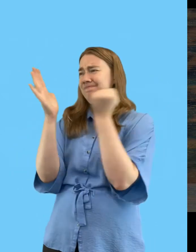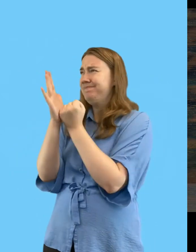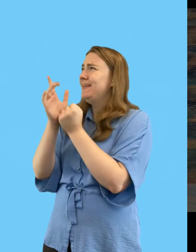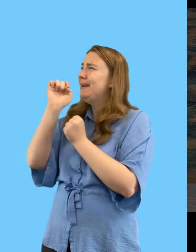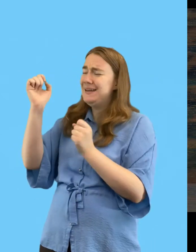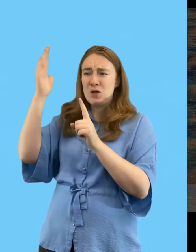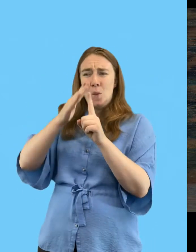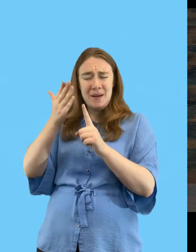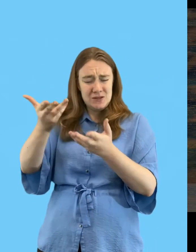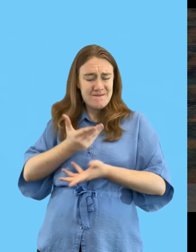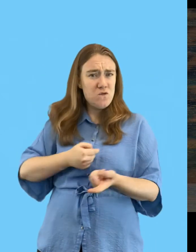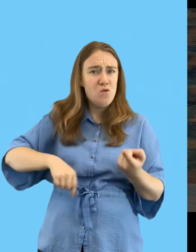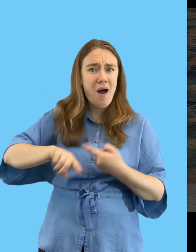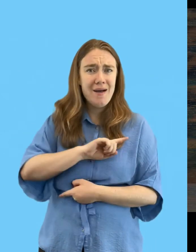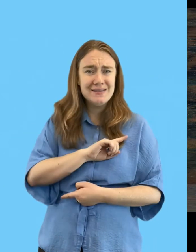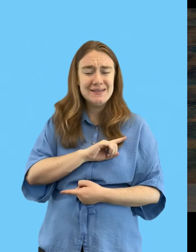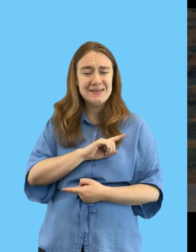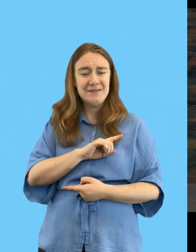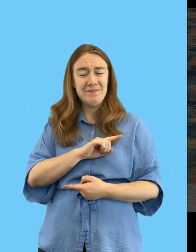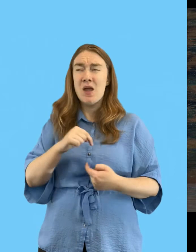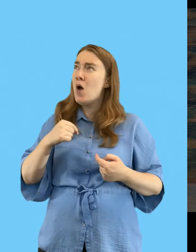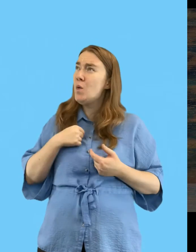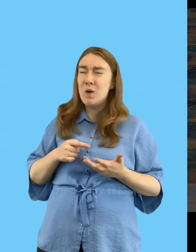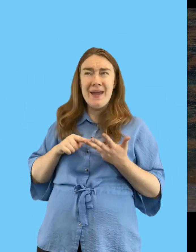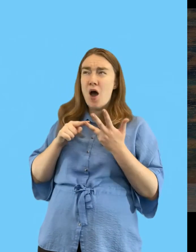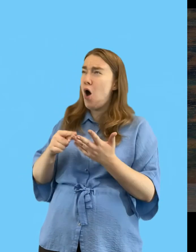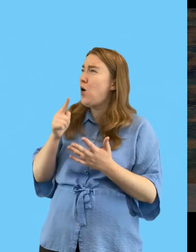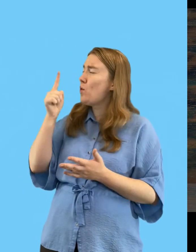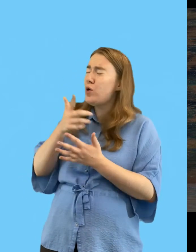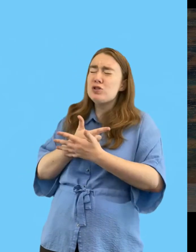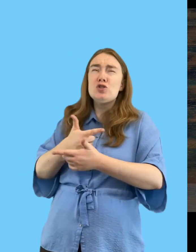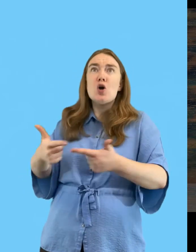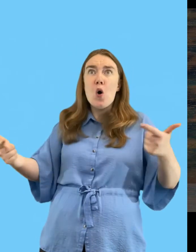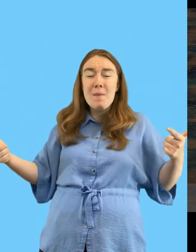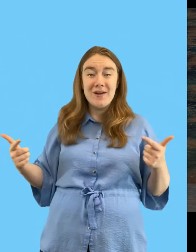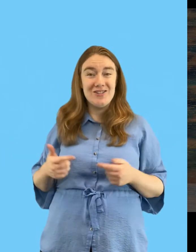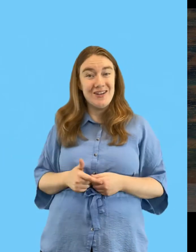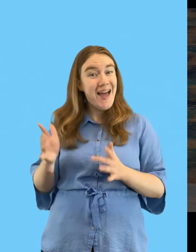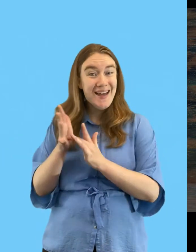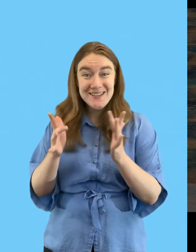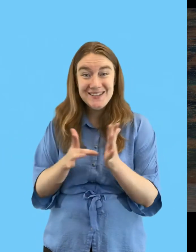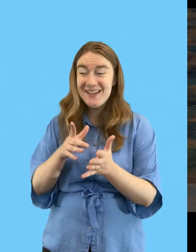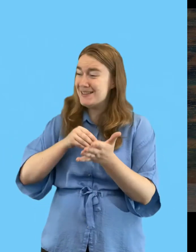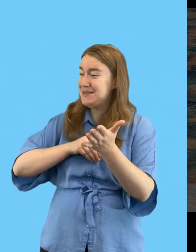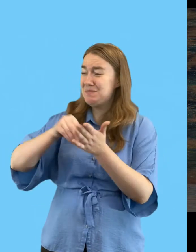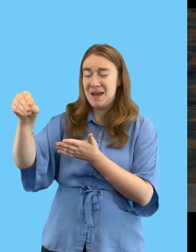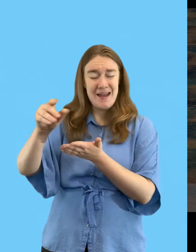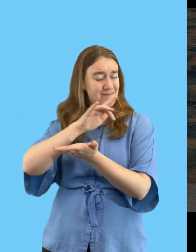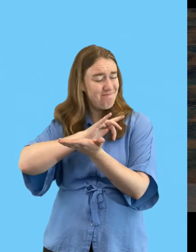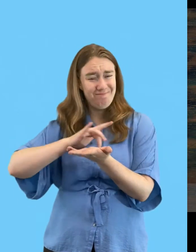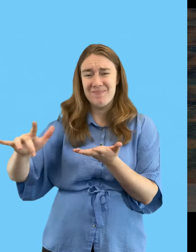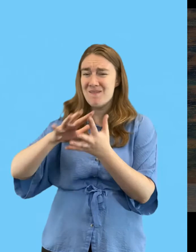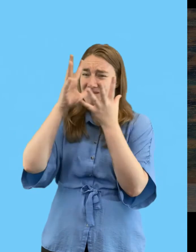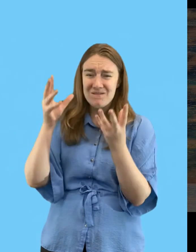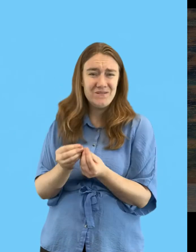compassion for us. We owed God so much, and Jesus has paid it in full.